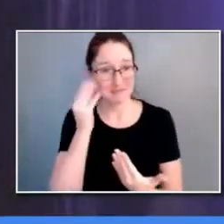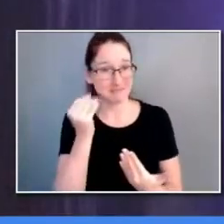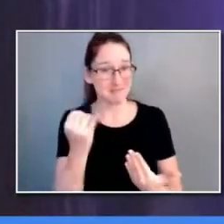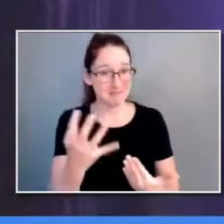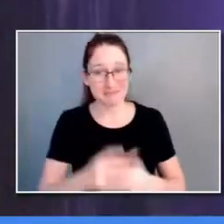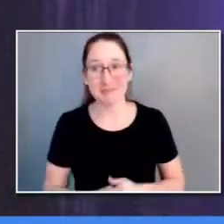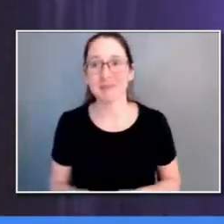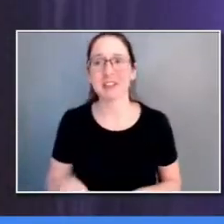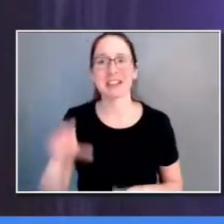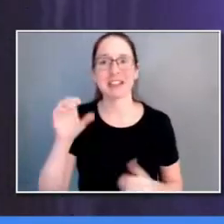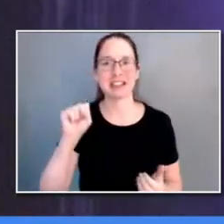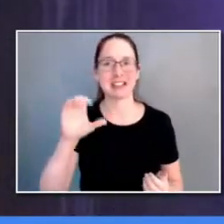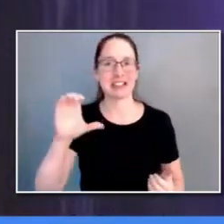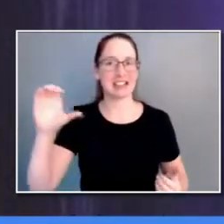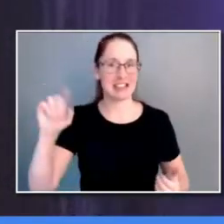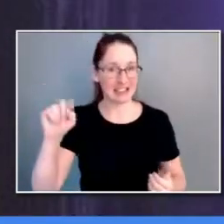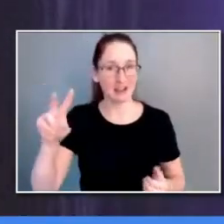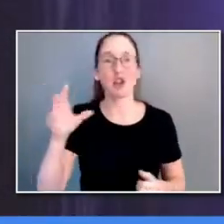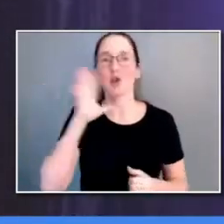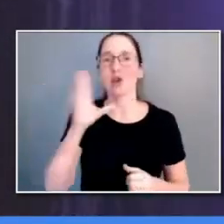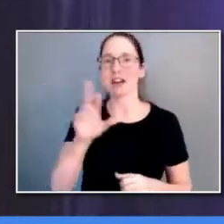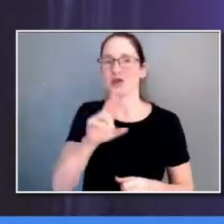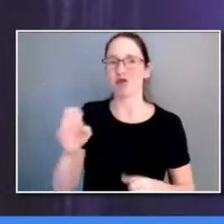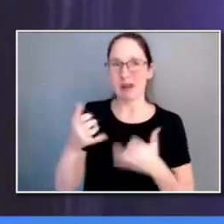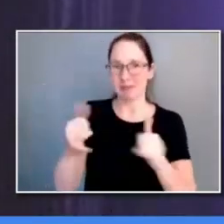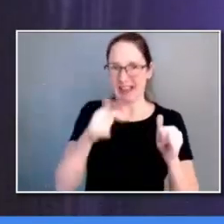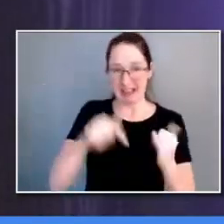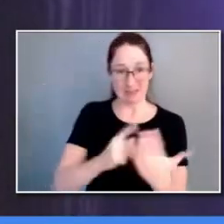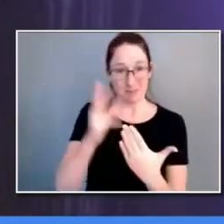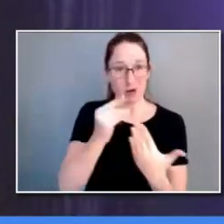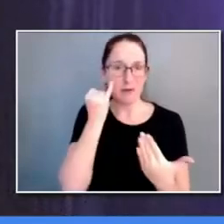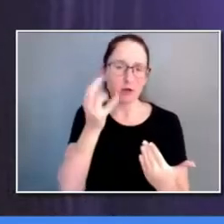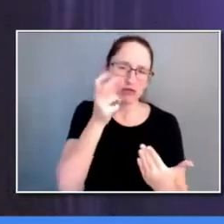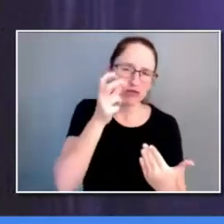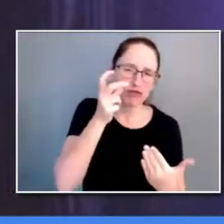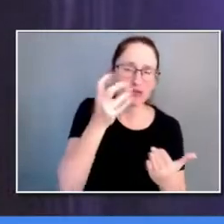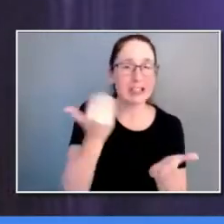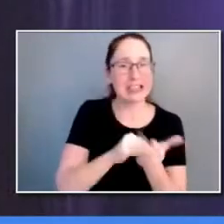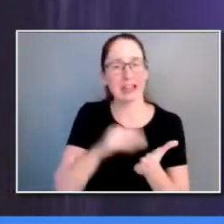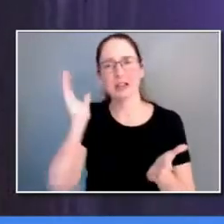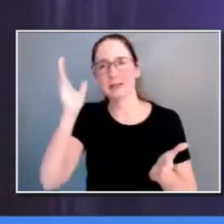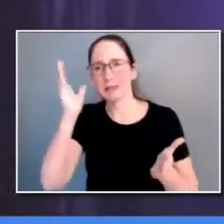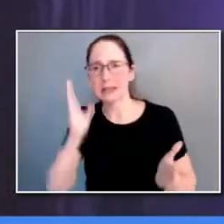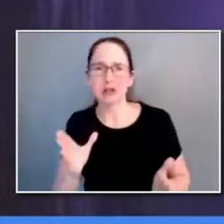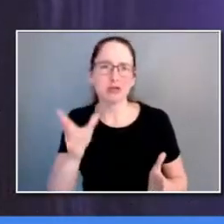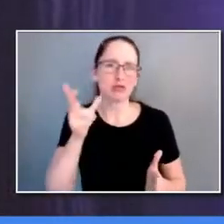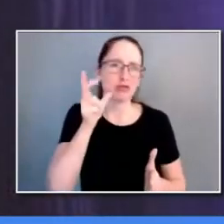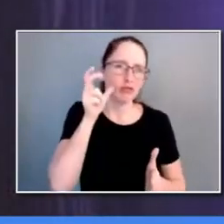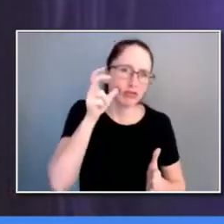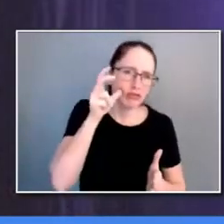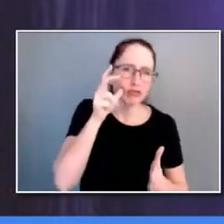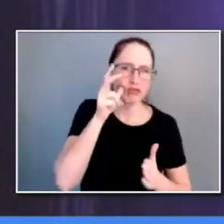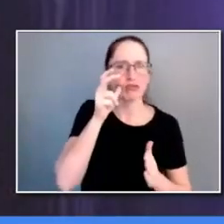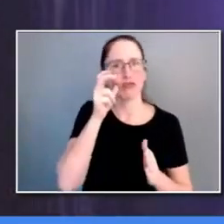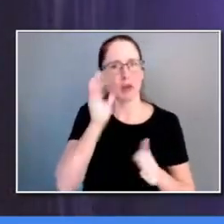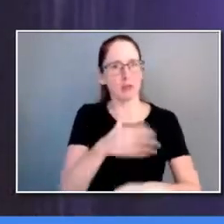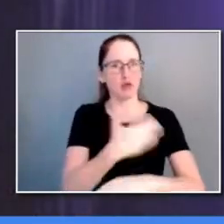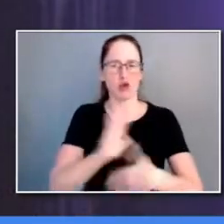You will be able to catch a replay of this program if you want to re-enjoy the speeches, the music. It's all going to be